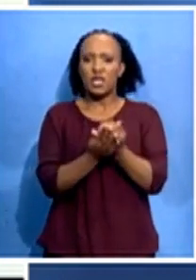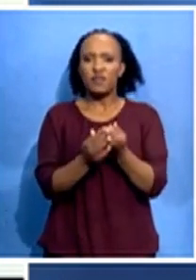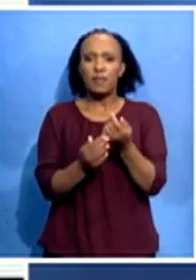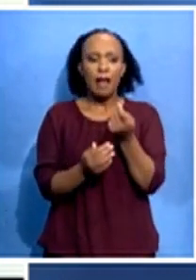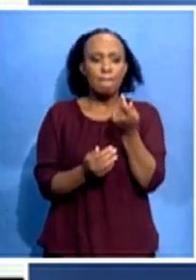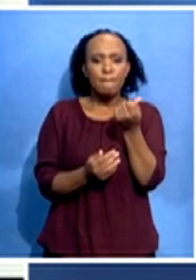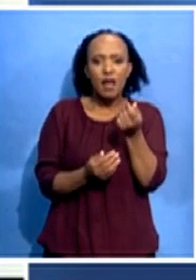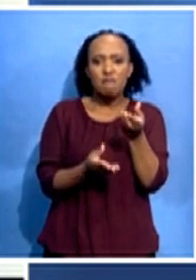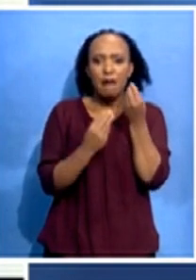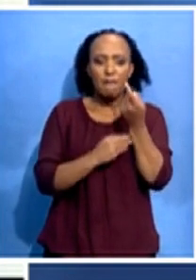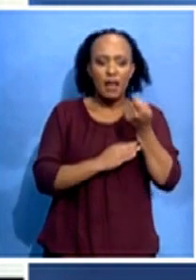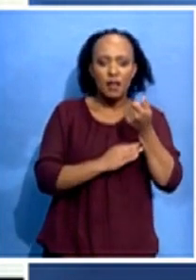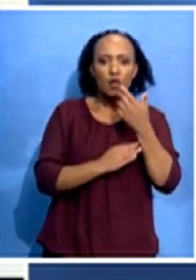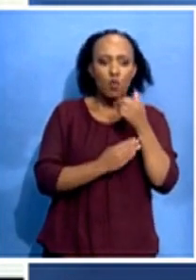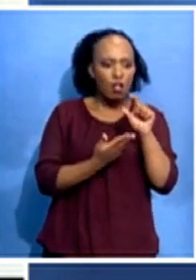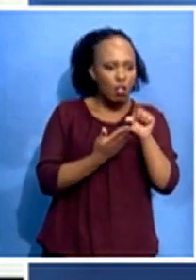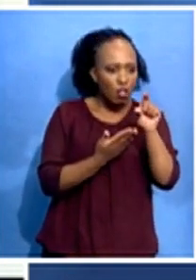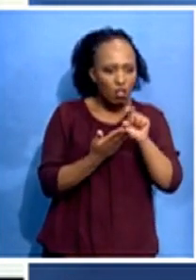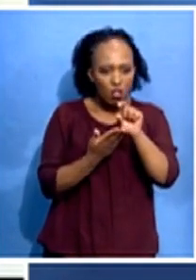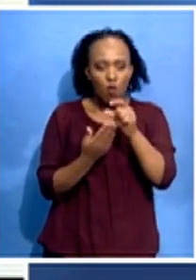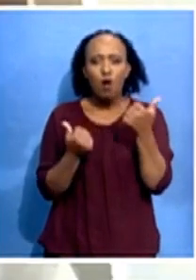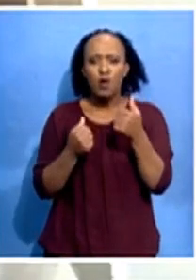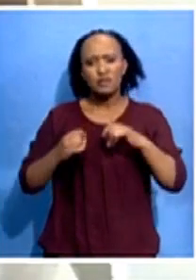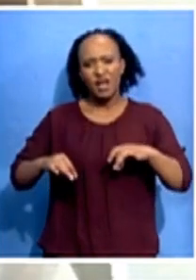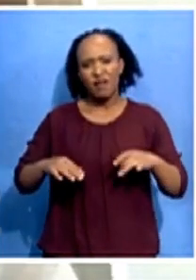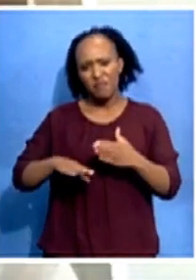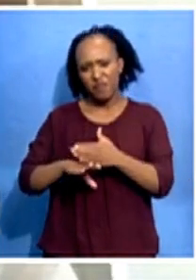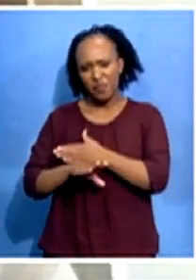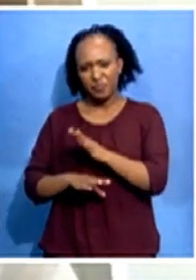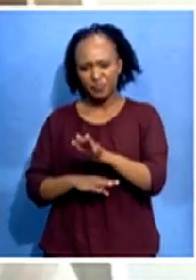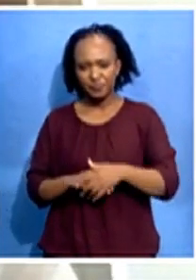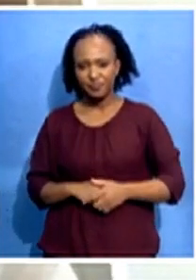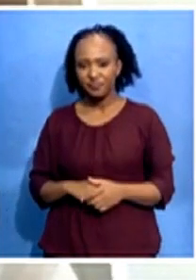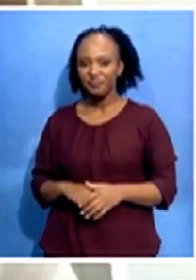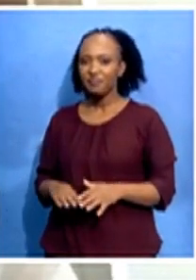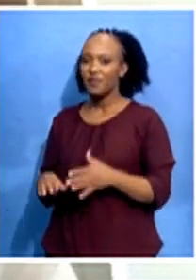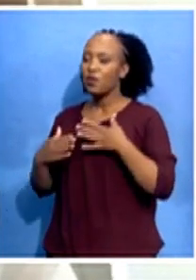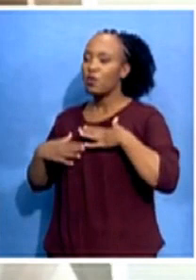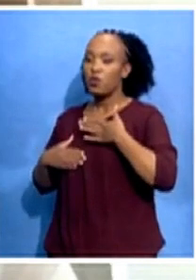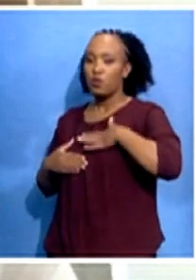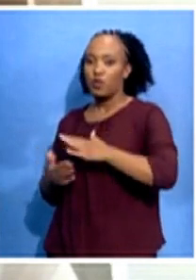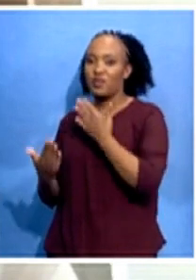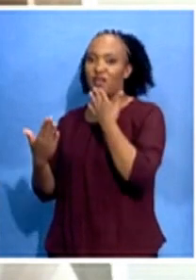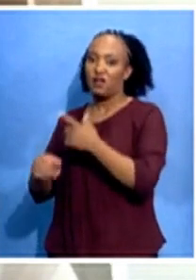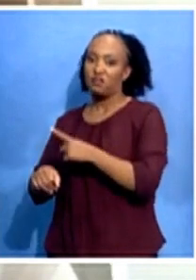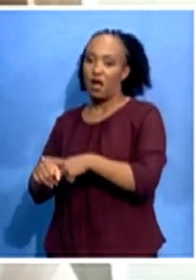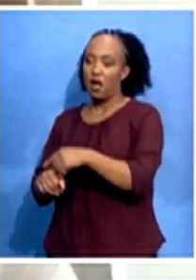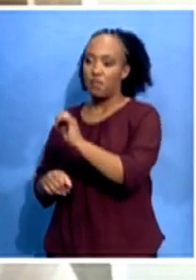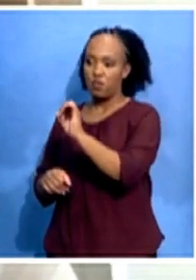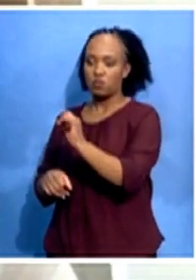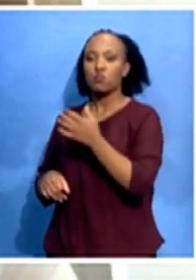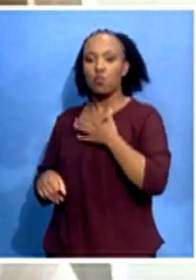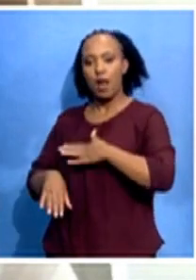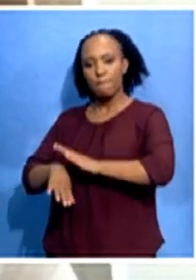suffered. Let's thank you for your time today. We hope to talk to you further as developments unfold in